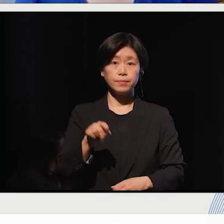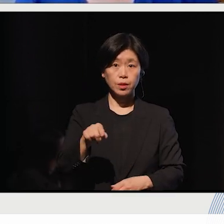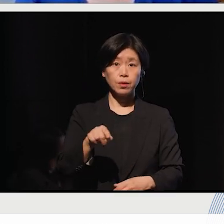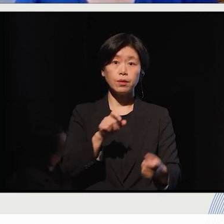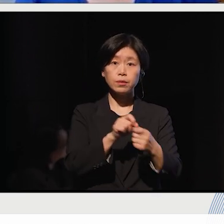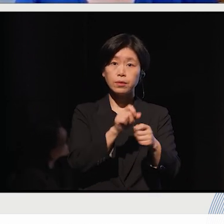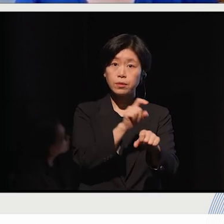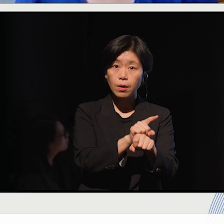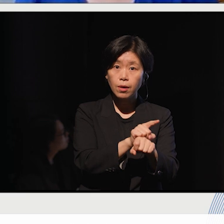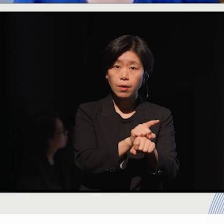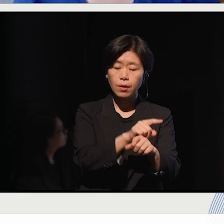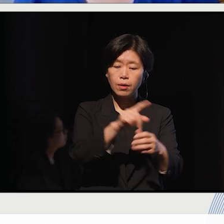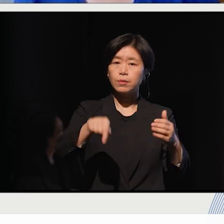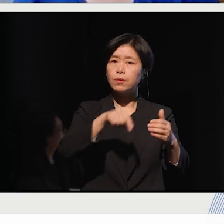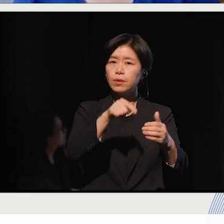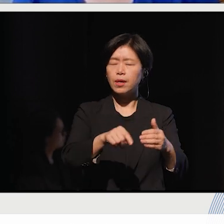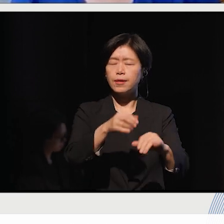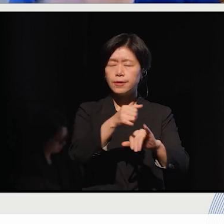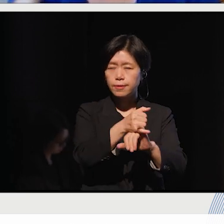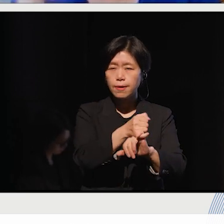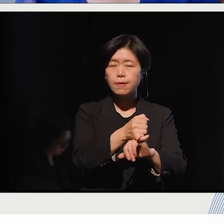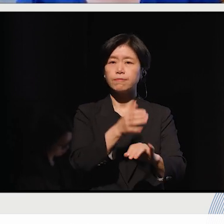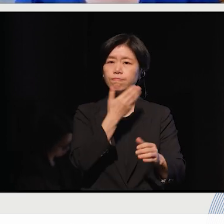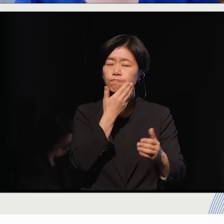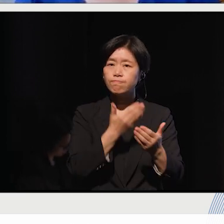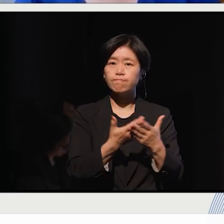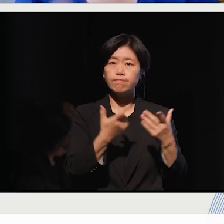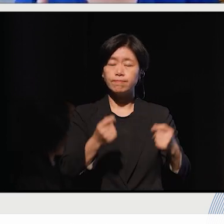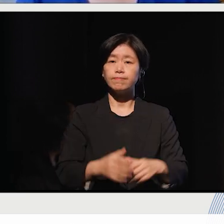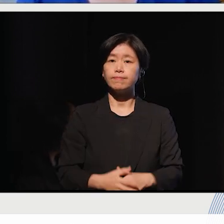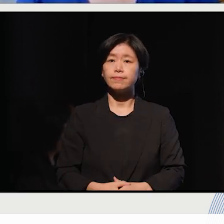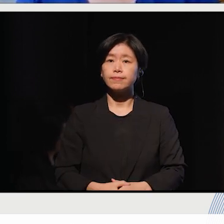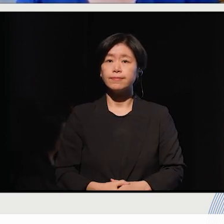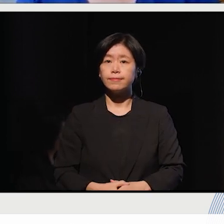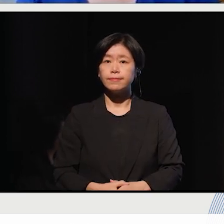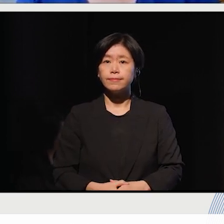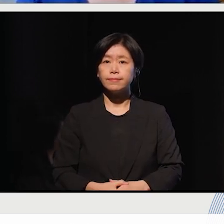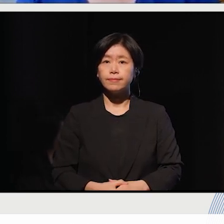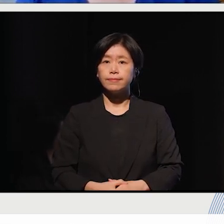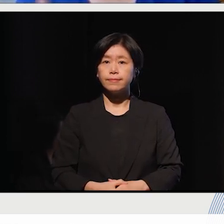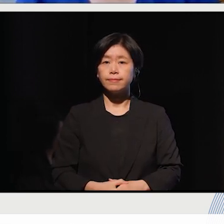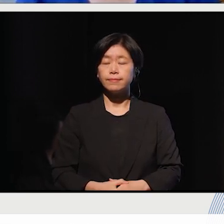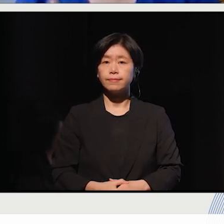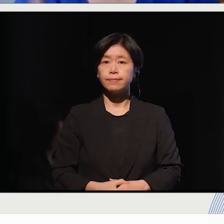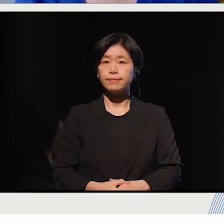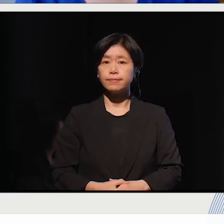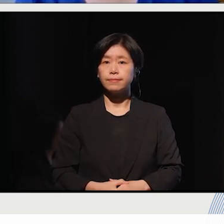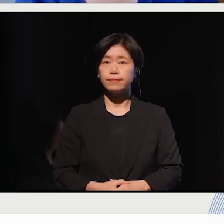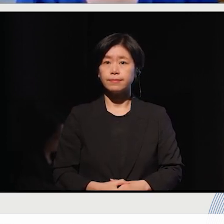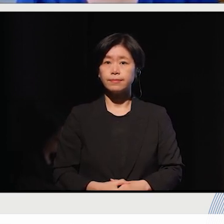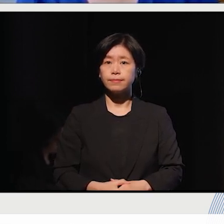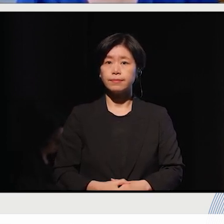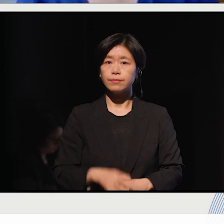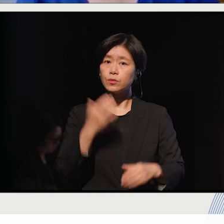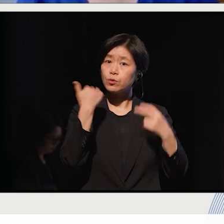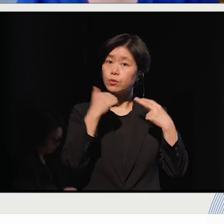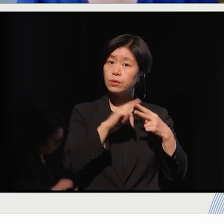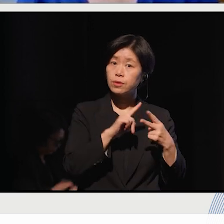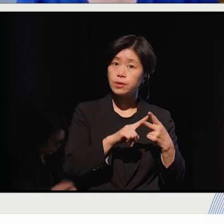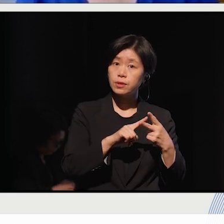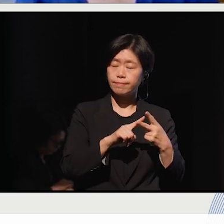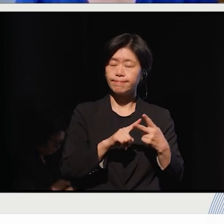with respect and dignity. Be kind and courteous. Say, "How may I help